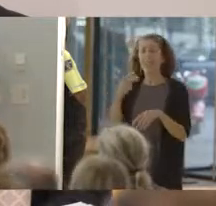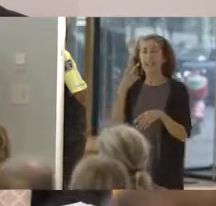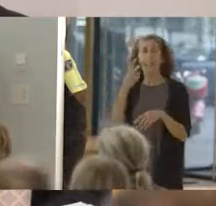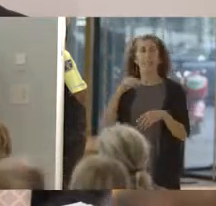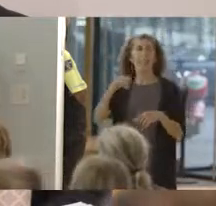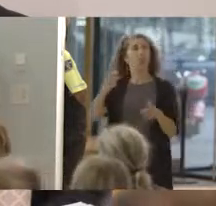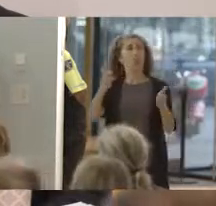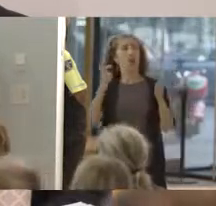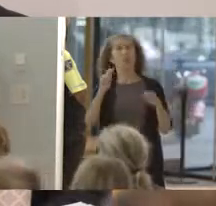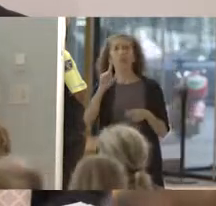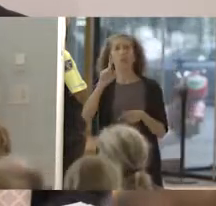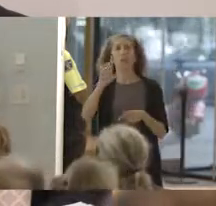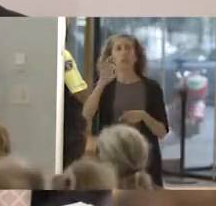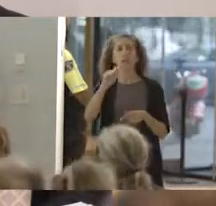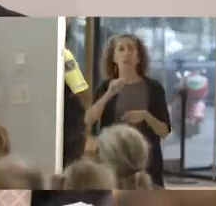Sure.